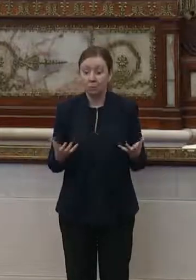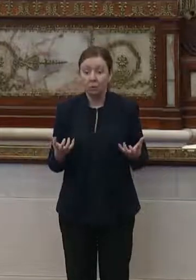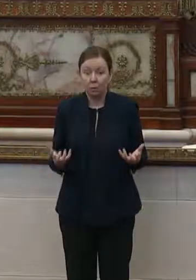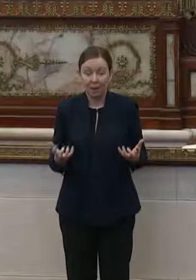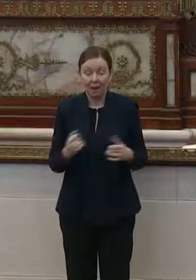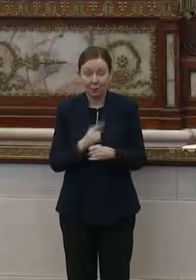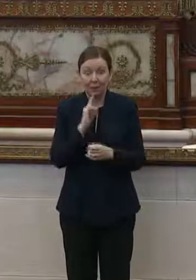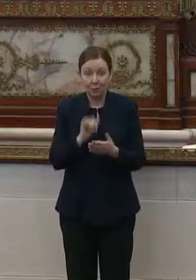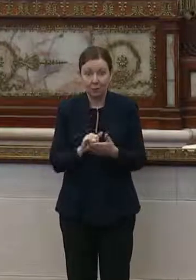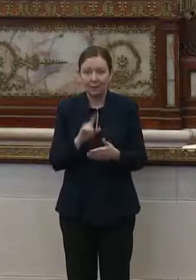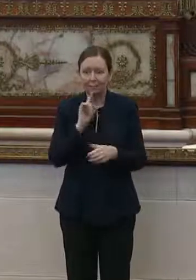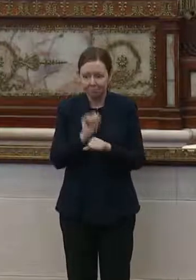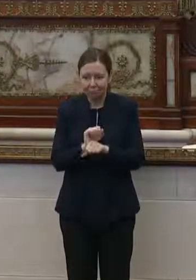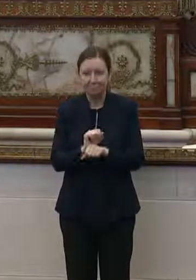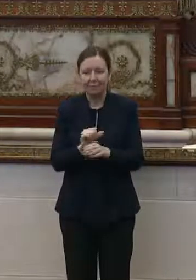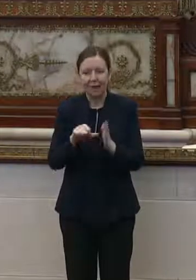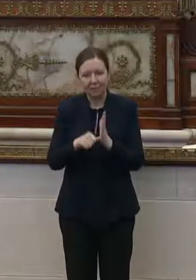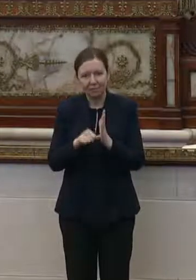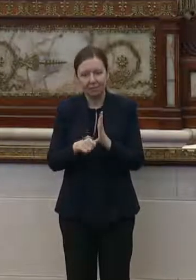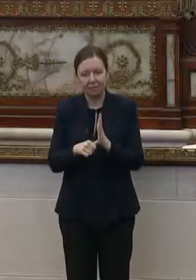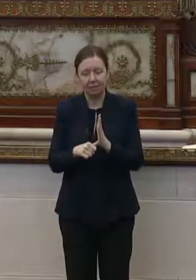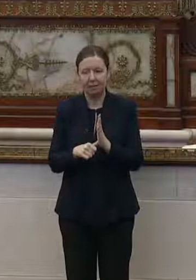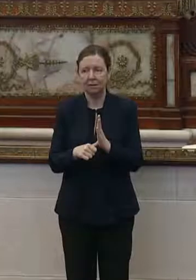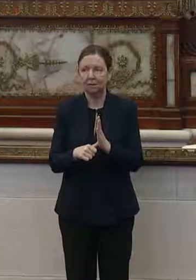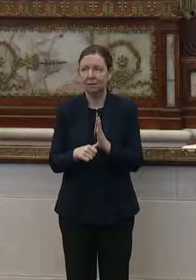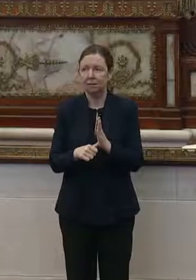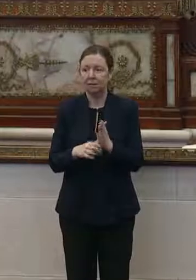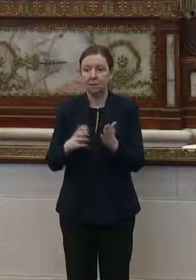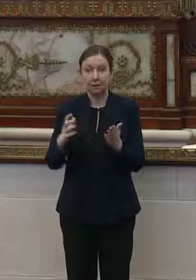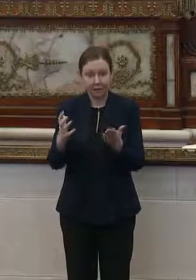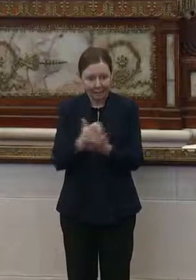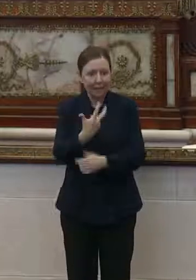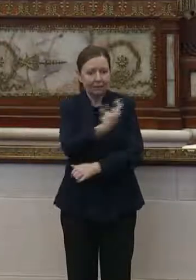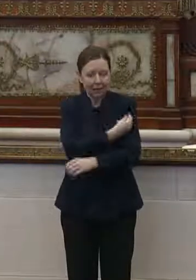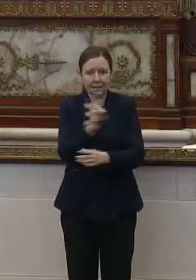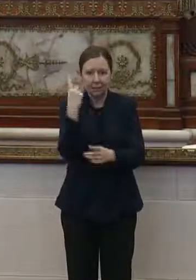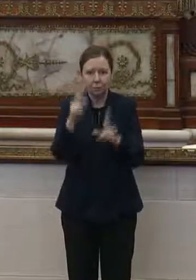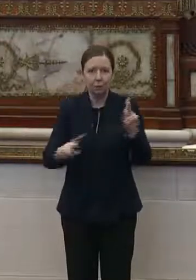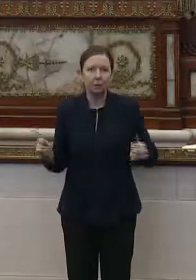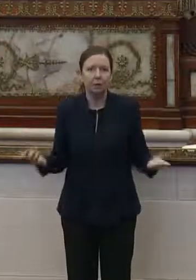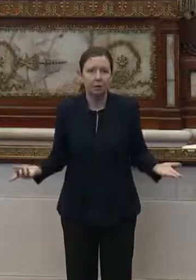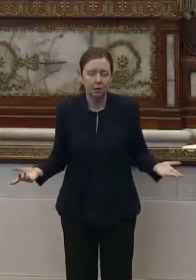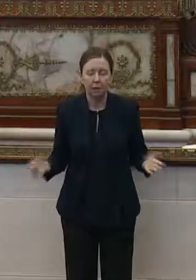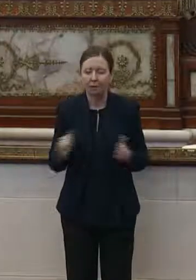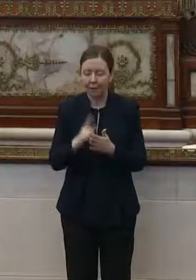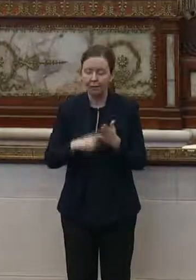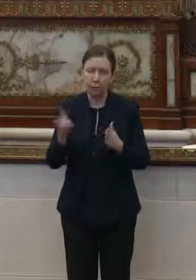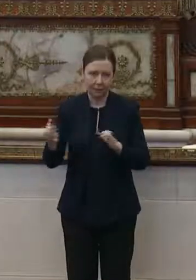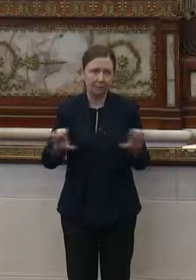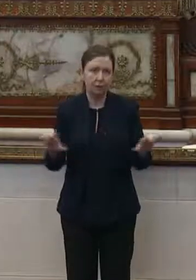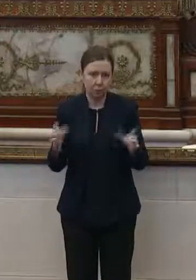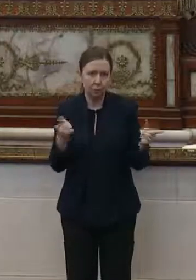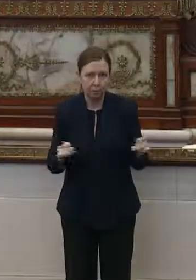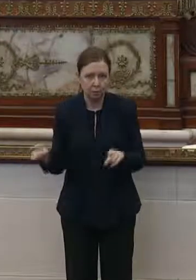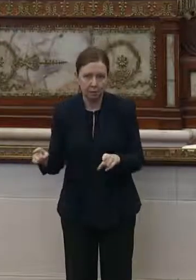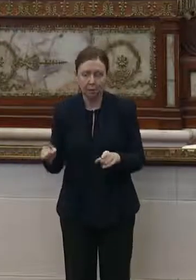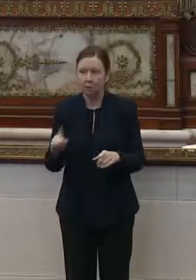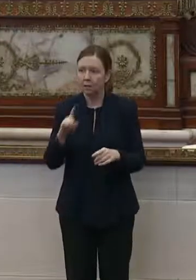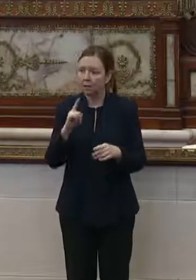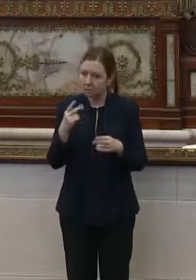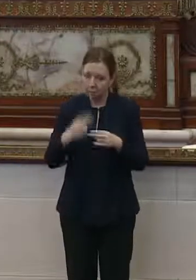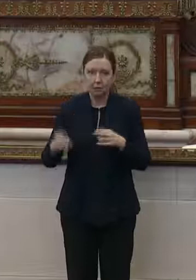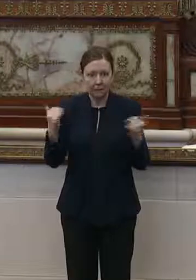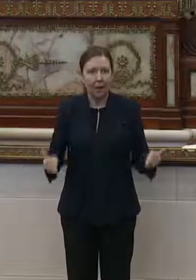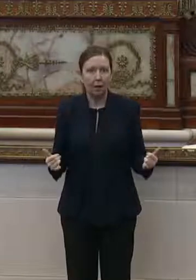to make sure that there is an emphasis on getting people vaccinated, because that's what needs to happen in really short